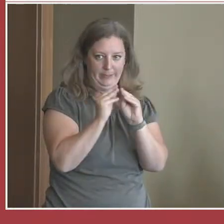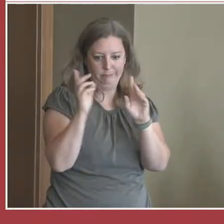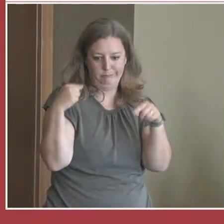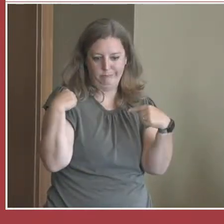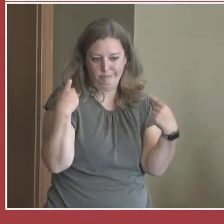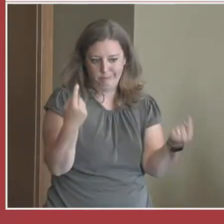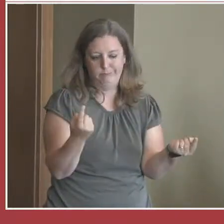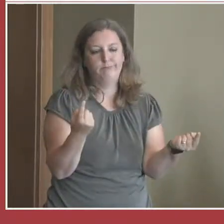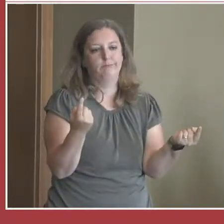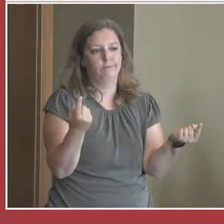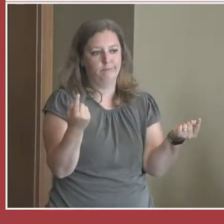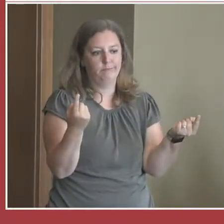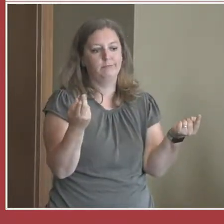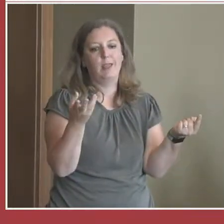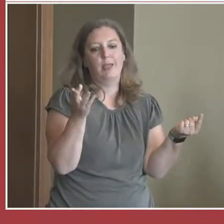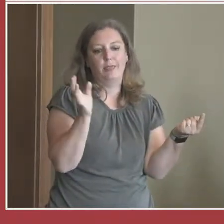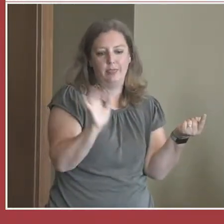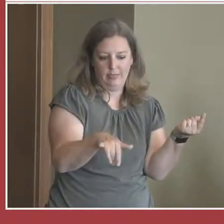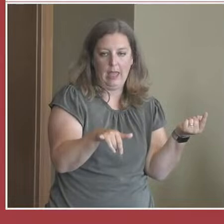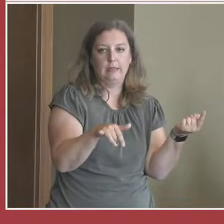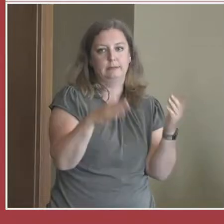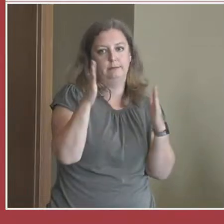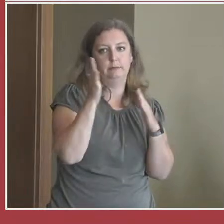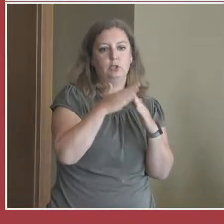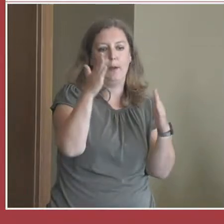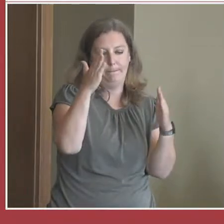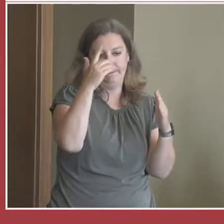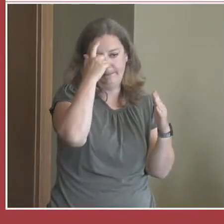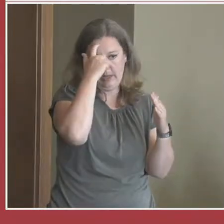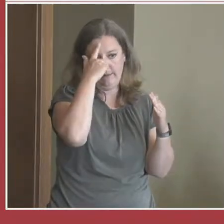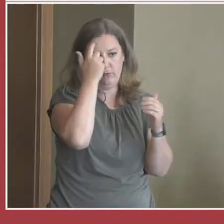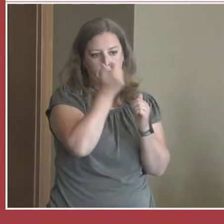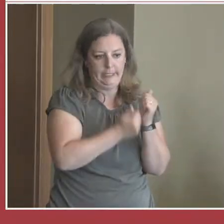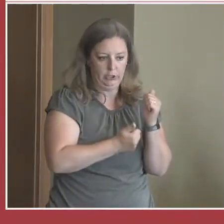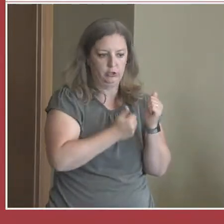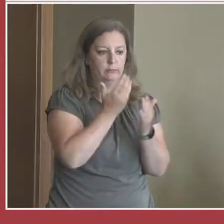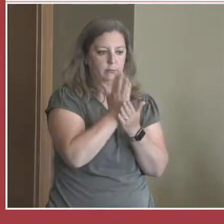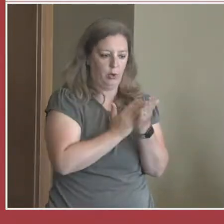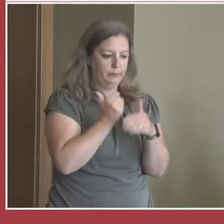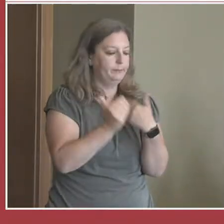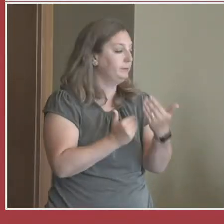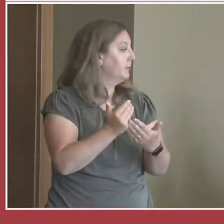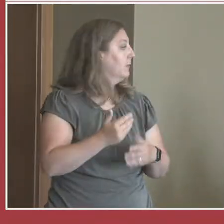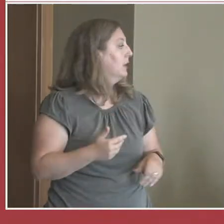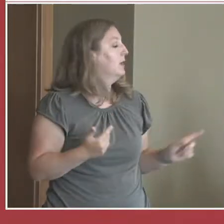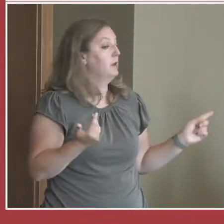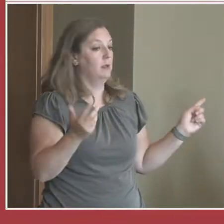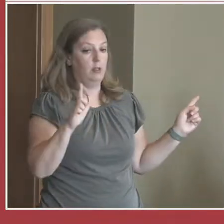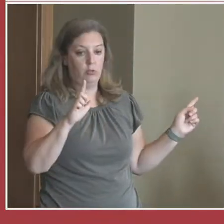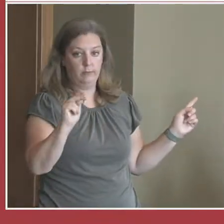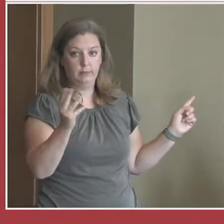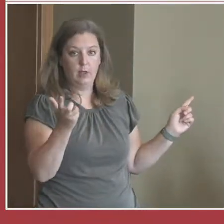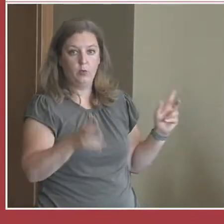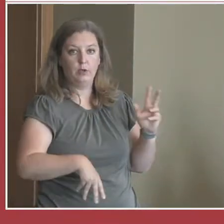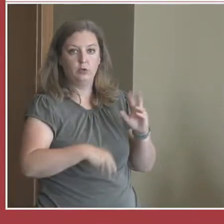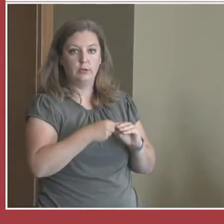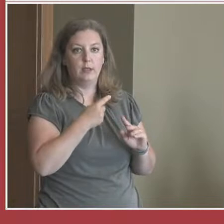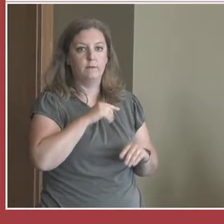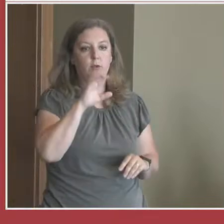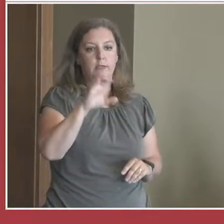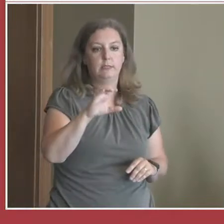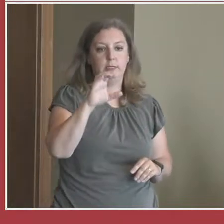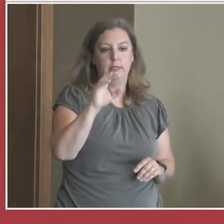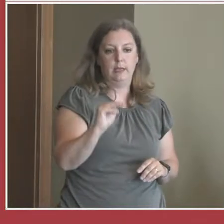but that is top of mind on every single decision we make. I just wanted to add something about the